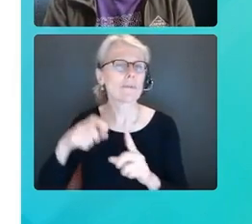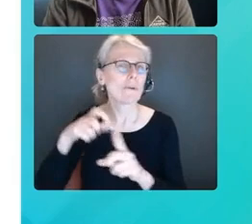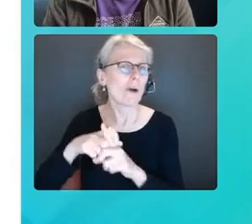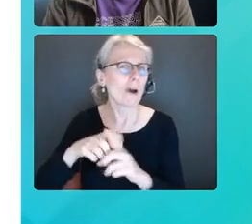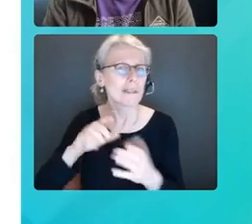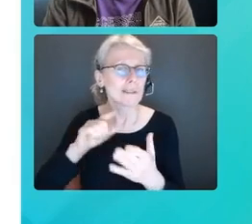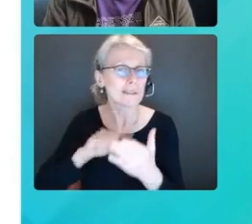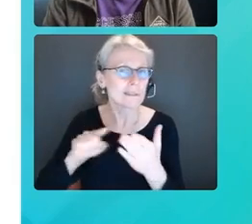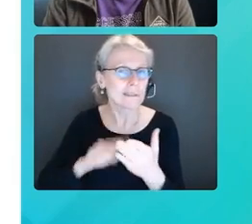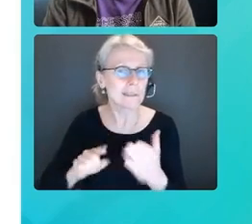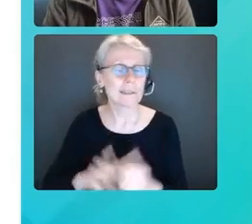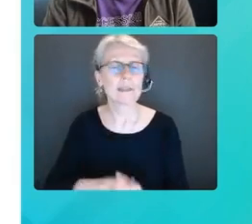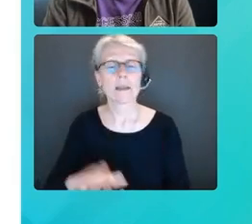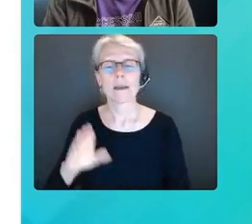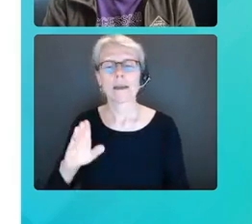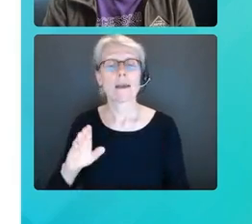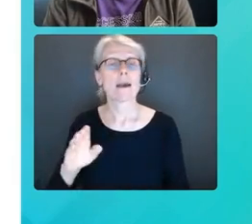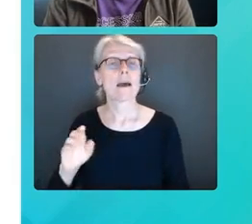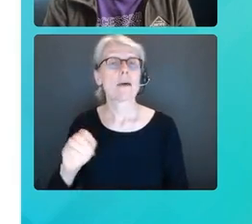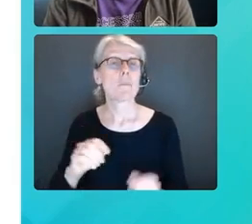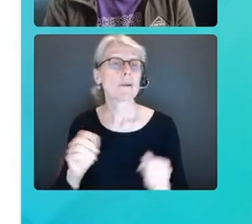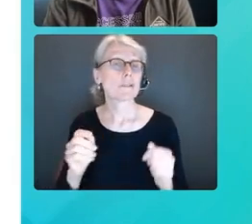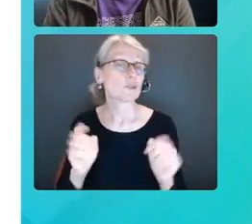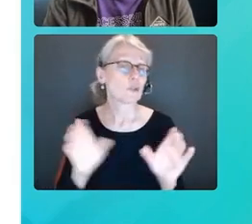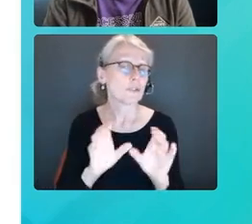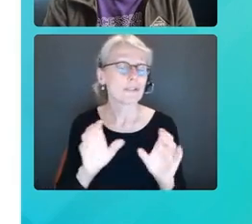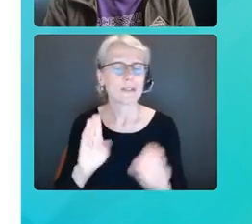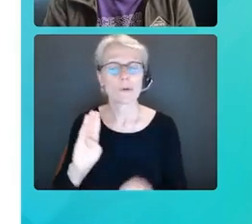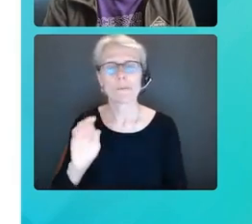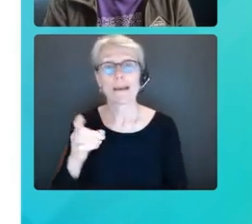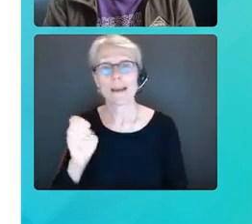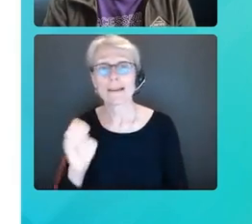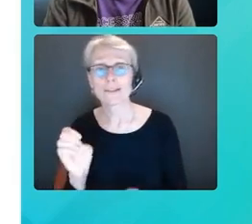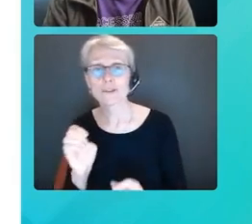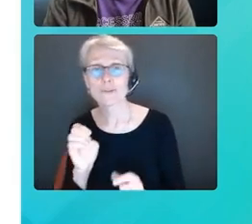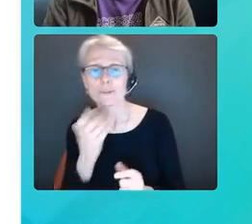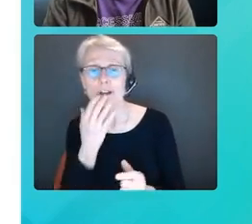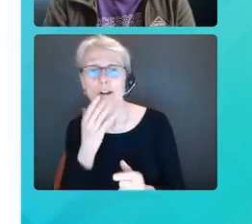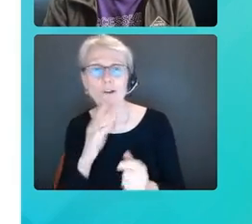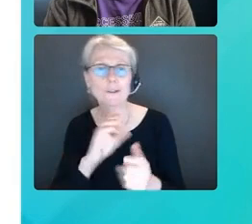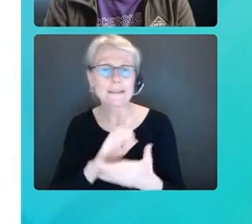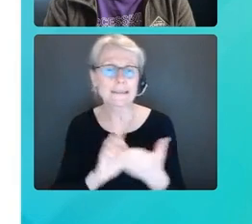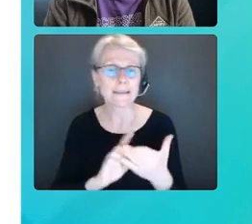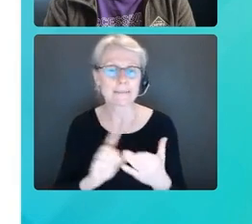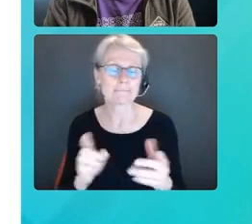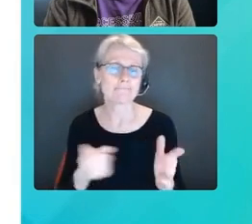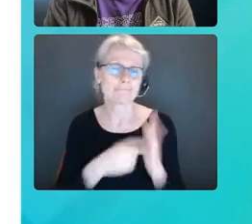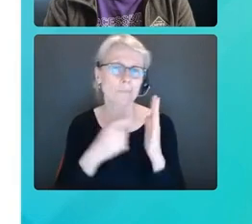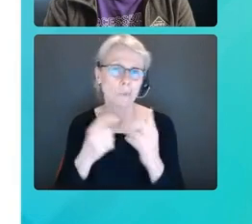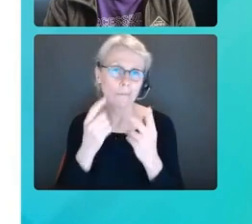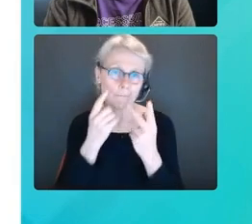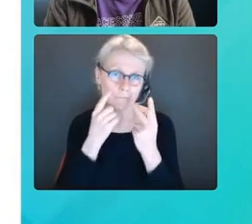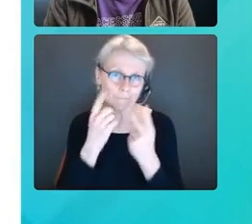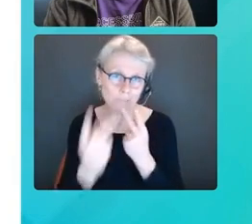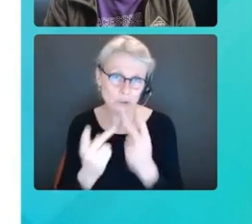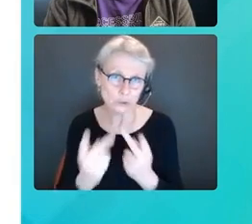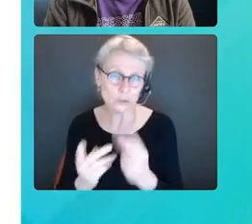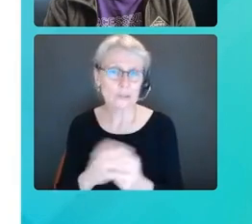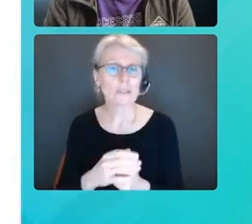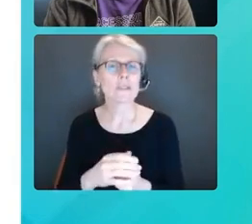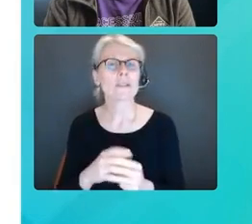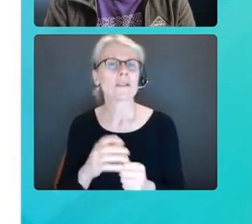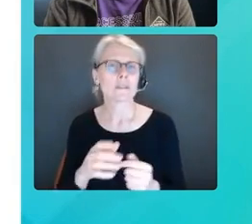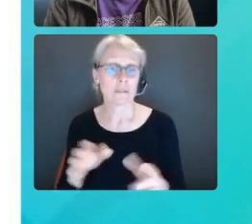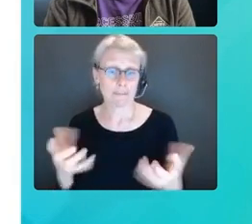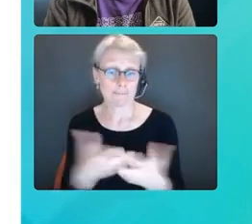badge designer again, natively it requires vision. So we do want to make it work with keyboard. We want to have good things like color